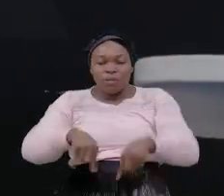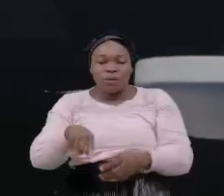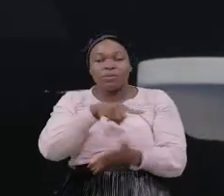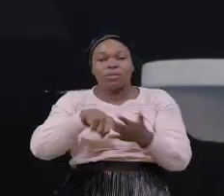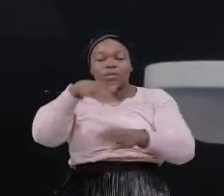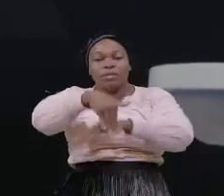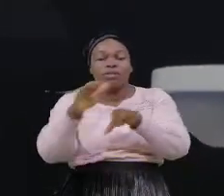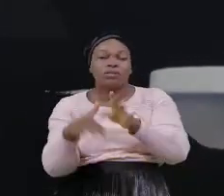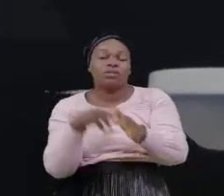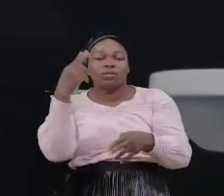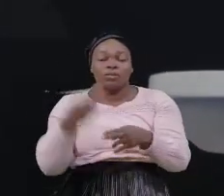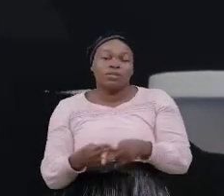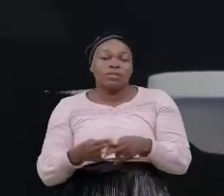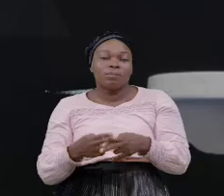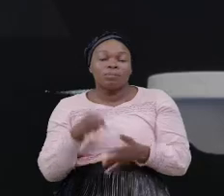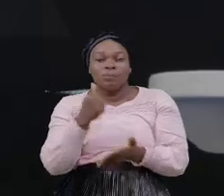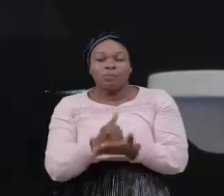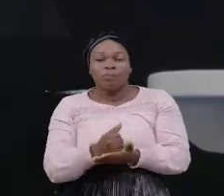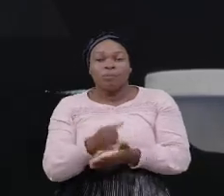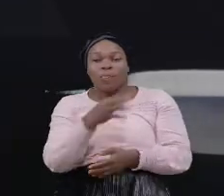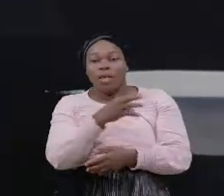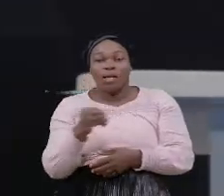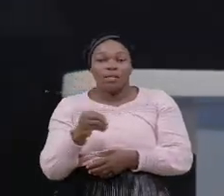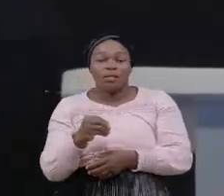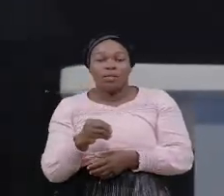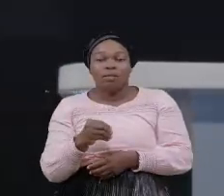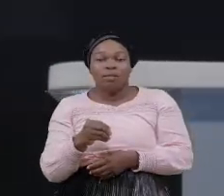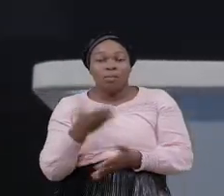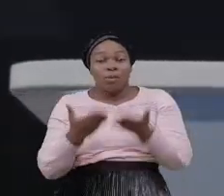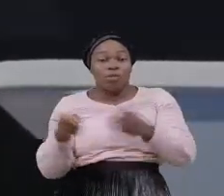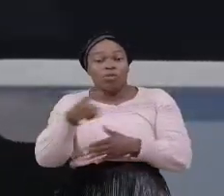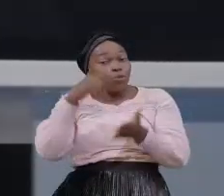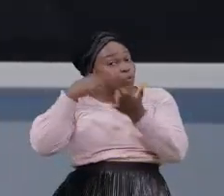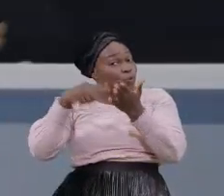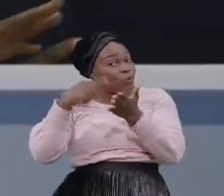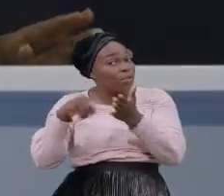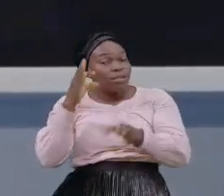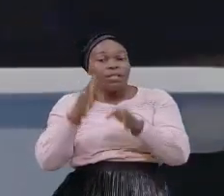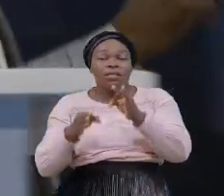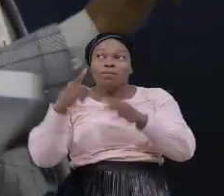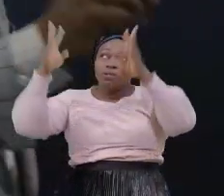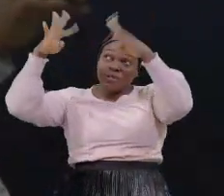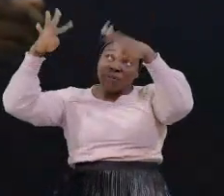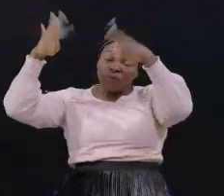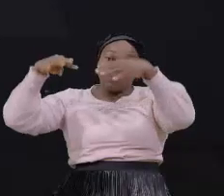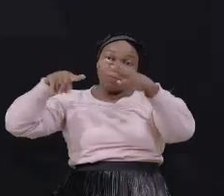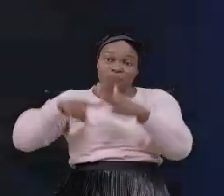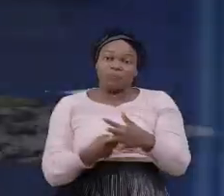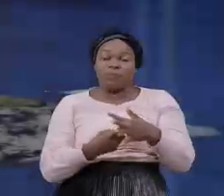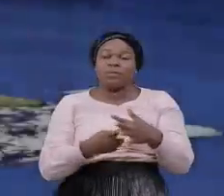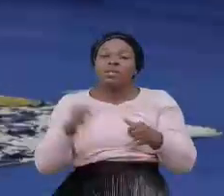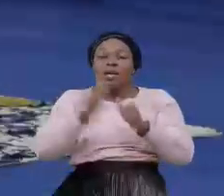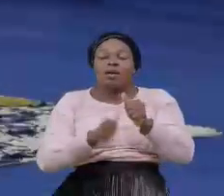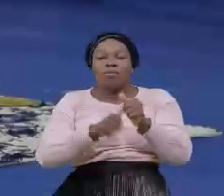have you noticed? I'm sure you have. When the rain is falling, everyone that